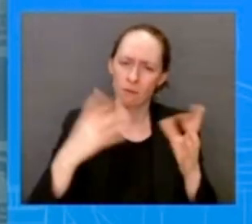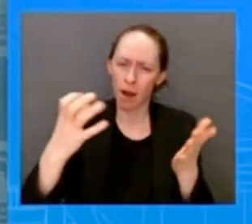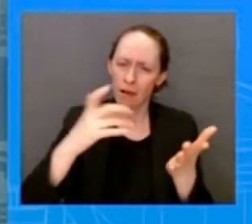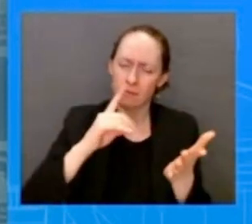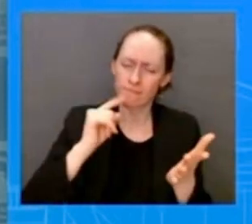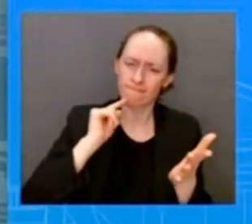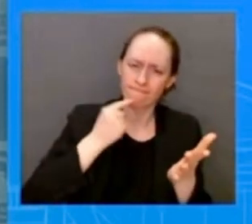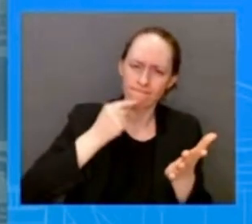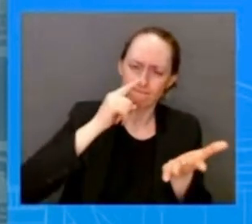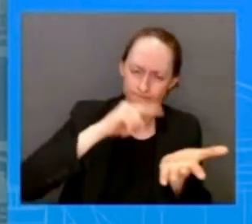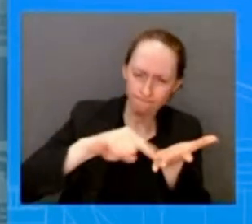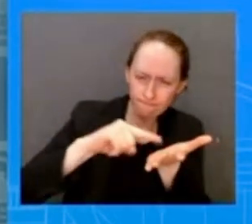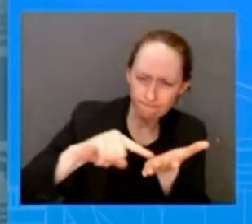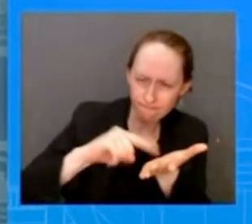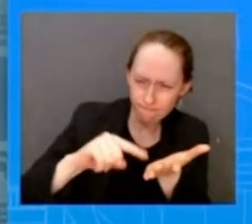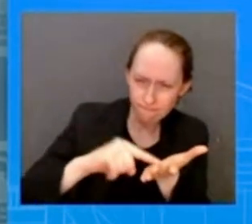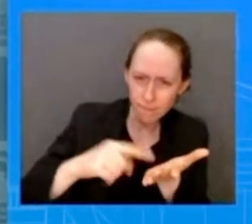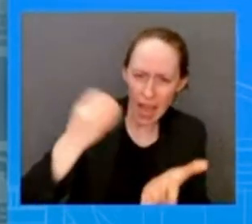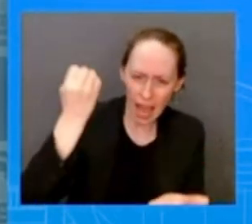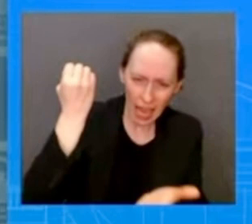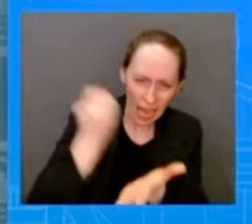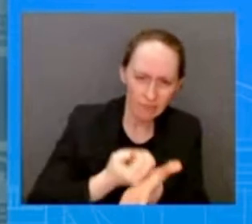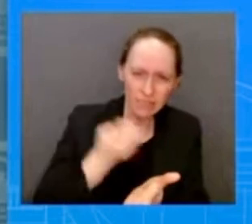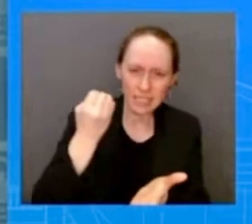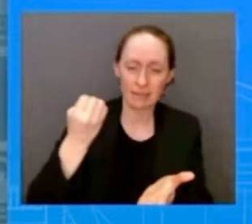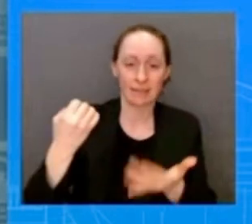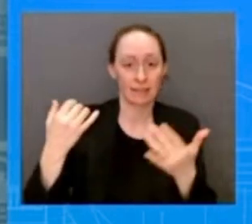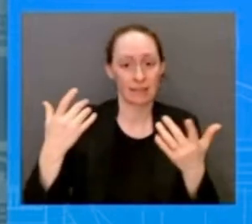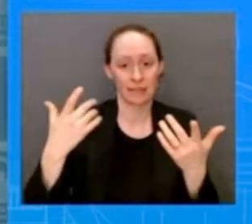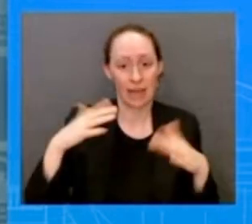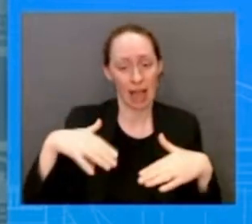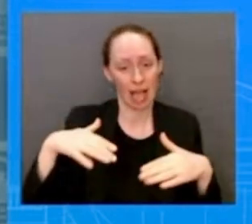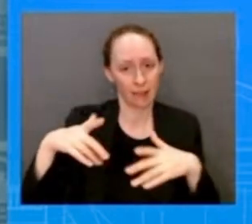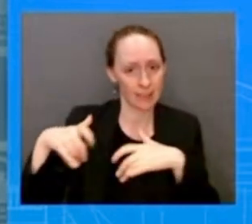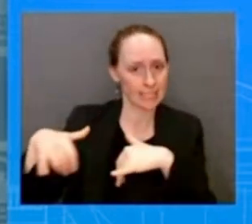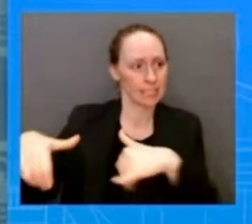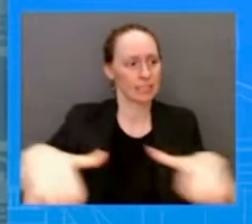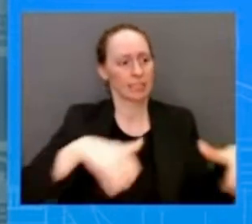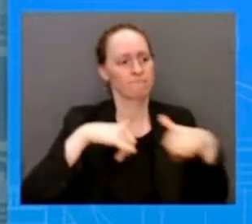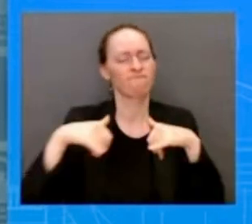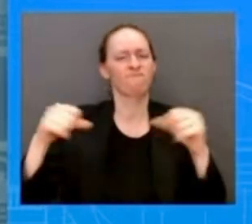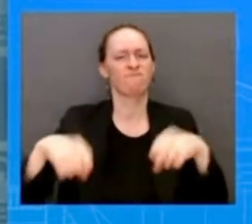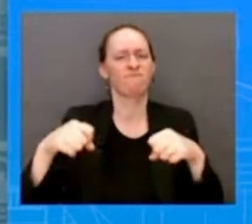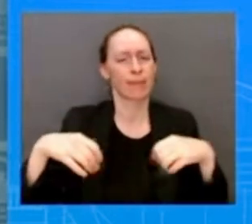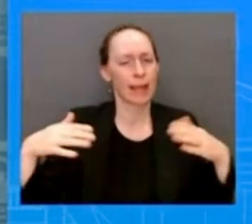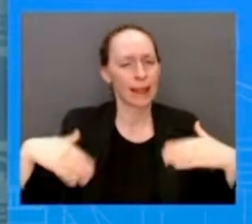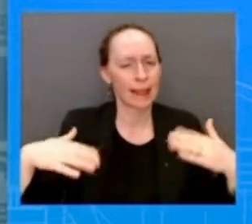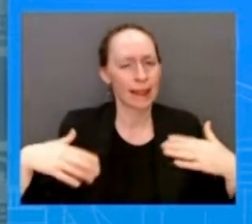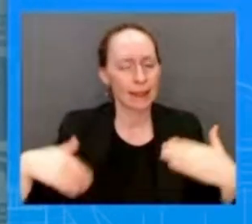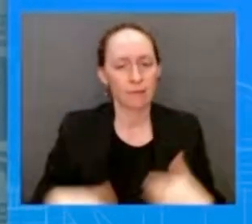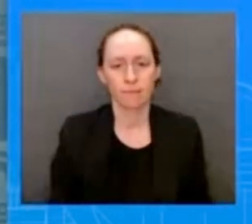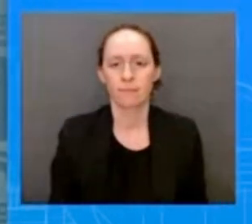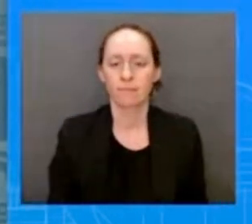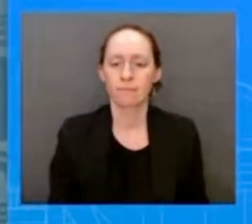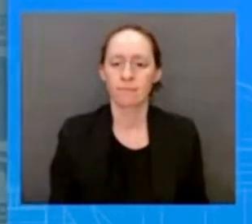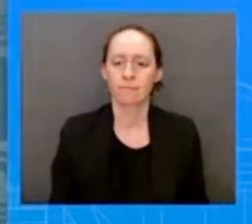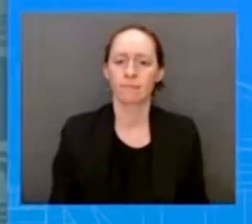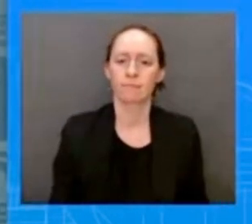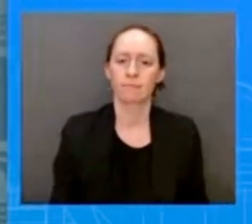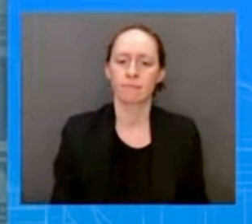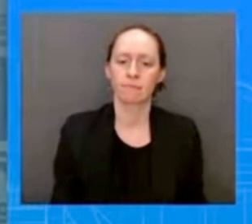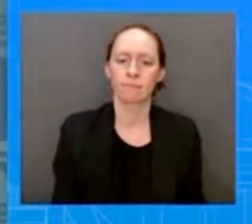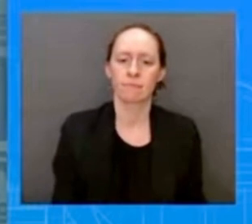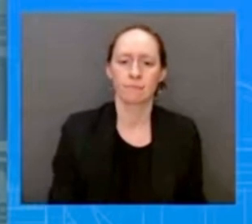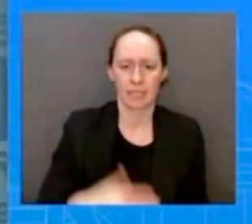It's hard to take a look at what the president has done here in terms of declassifying and making public information already, in terms of the constant and